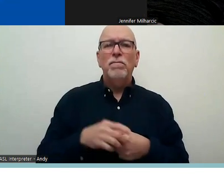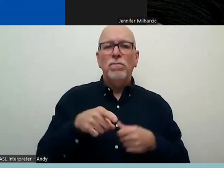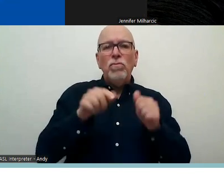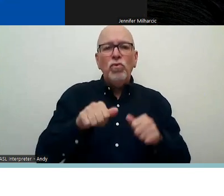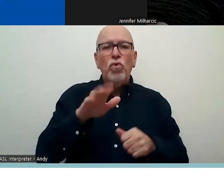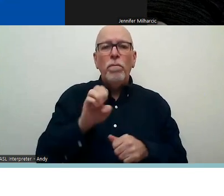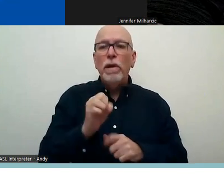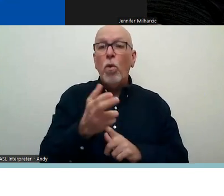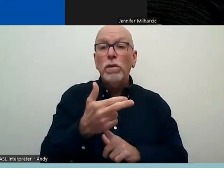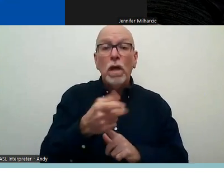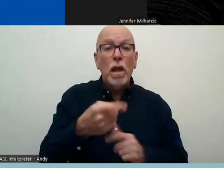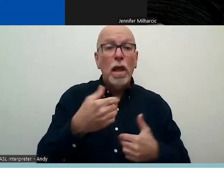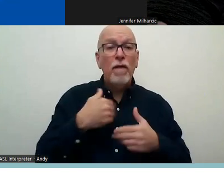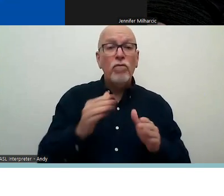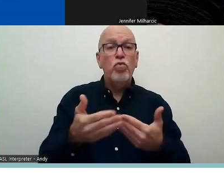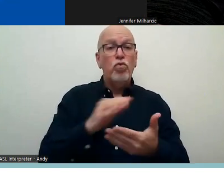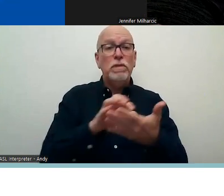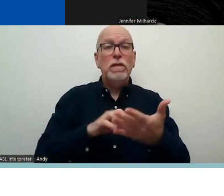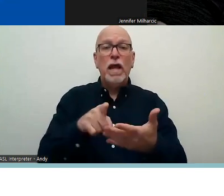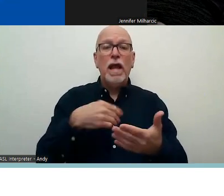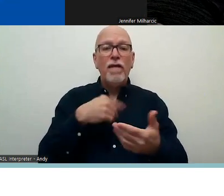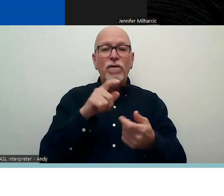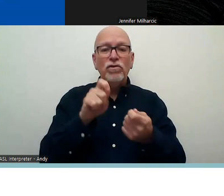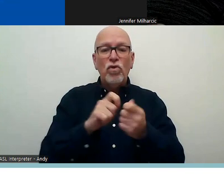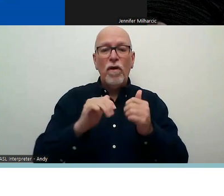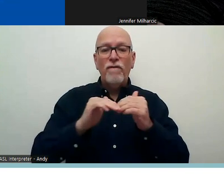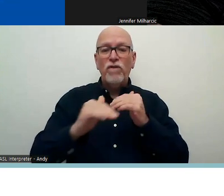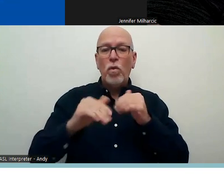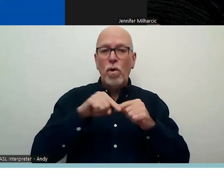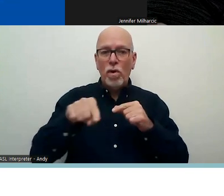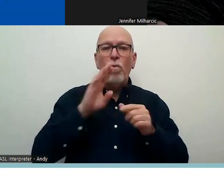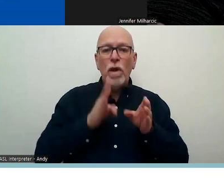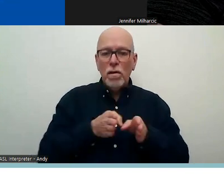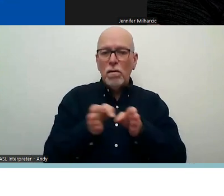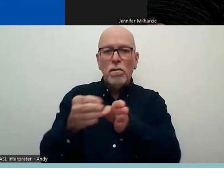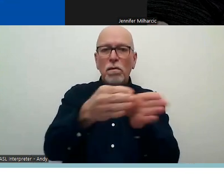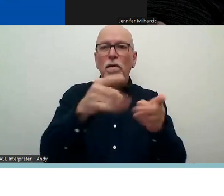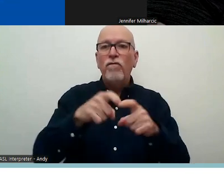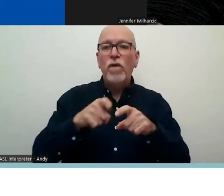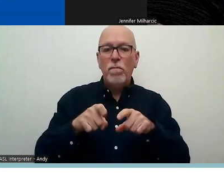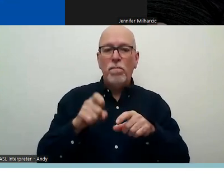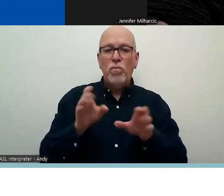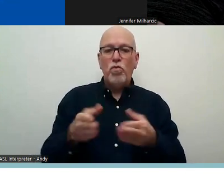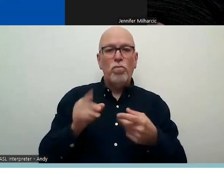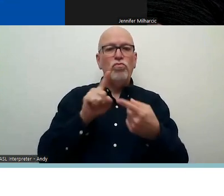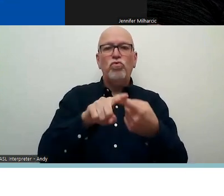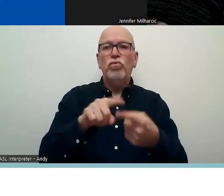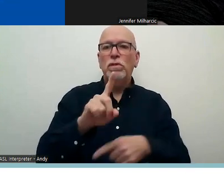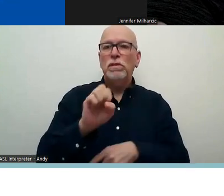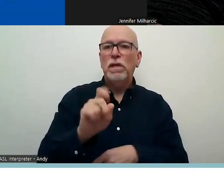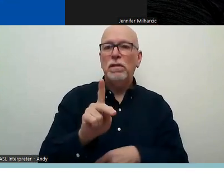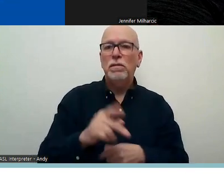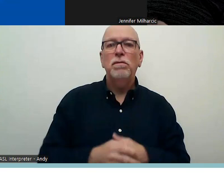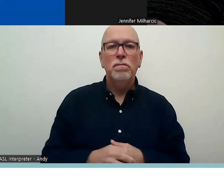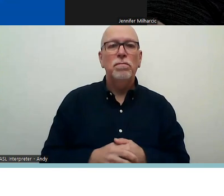be a hotel having a room design where a certain flooring leads the patron from the door to the hotel desk principle four